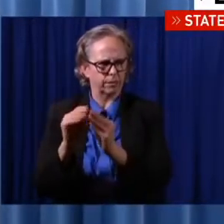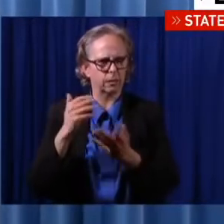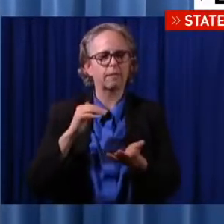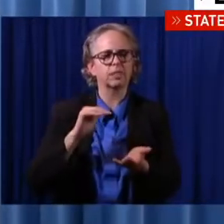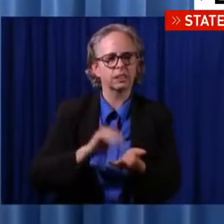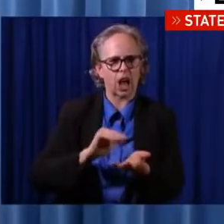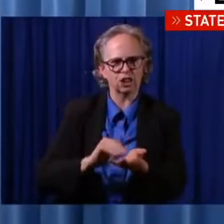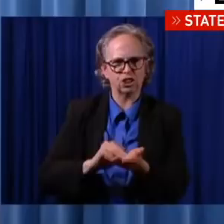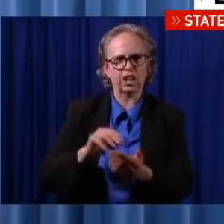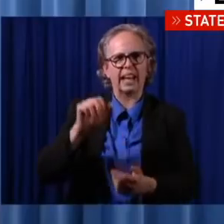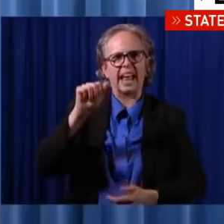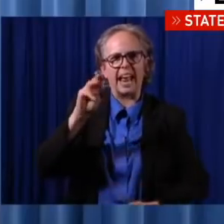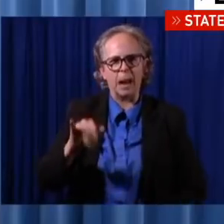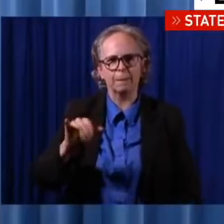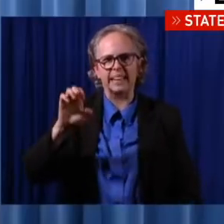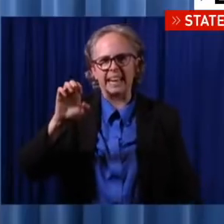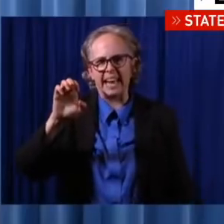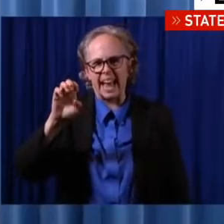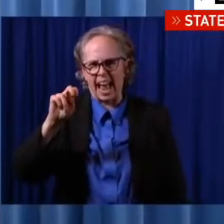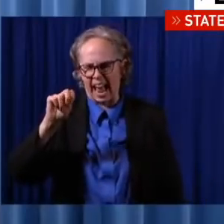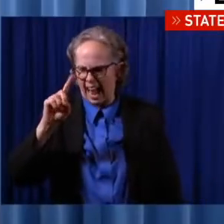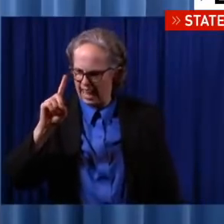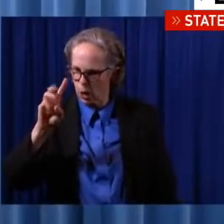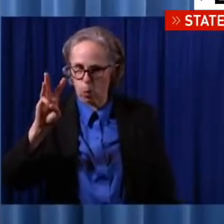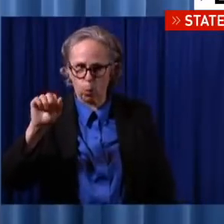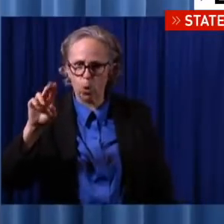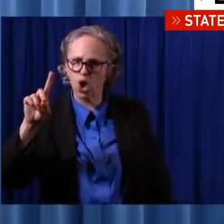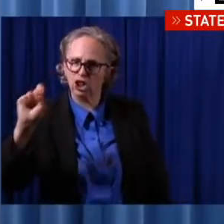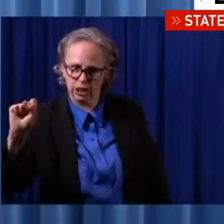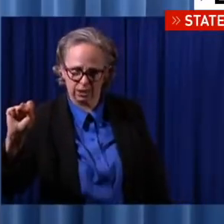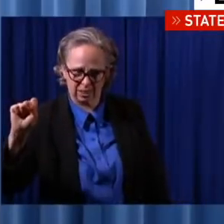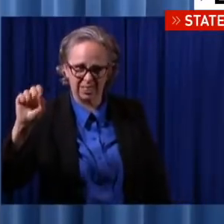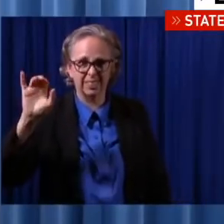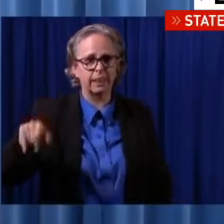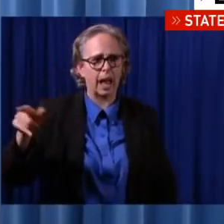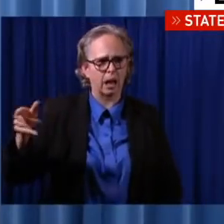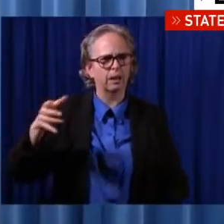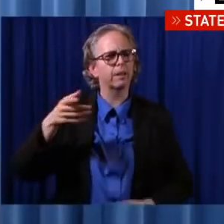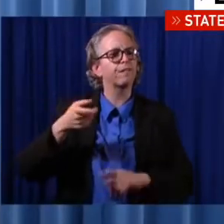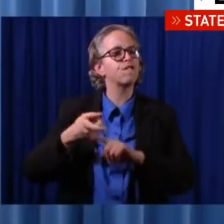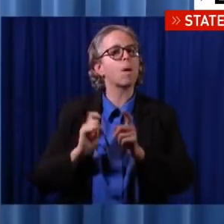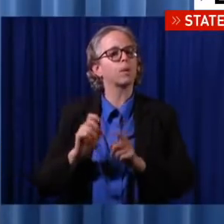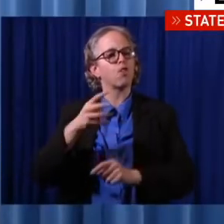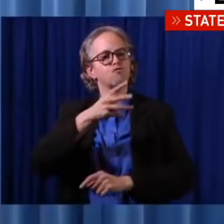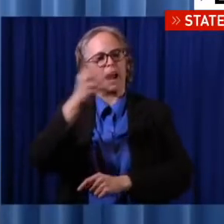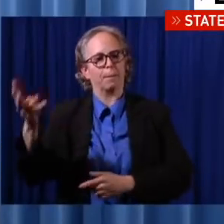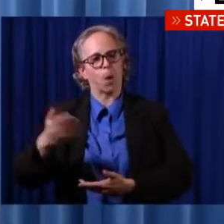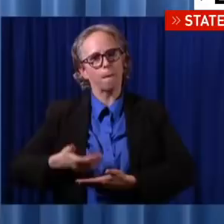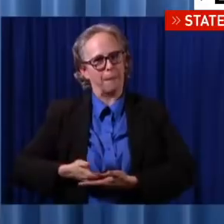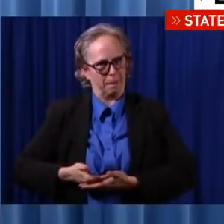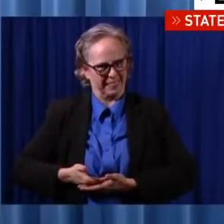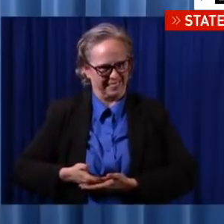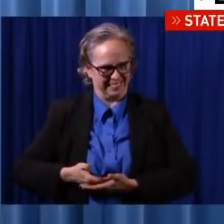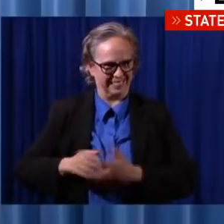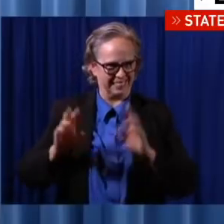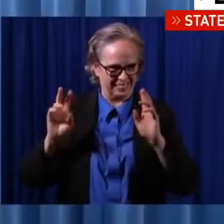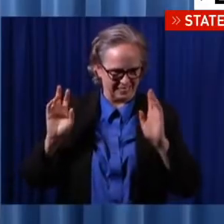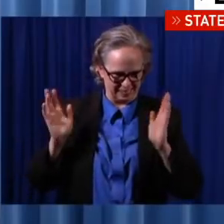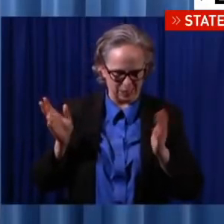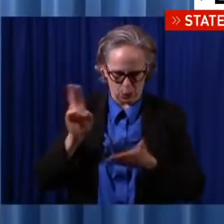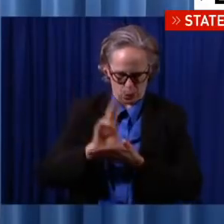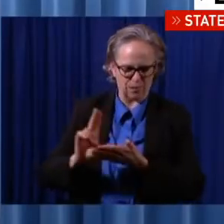Dr. Amy Edwards from Rainbow Babies, University Hospital's Rainbow Babies in Cleveland.